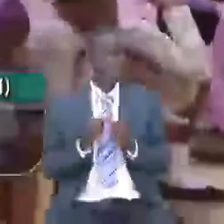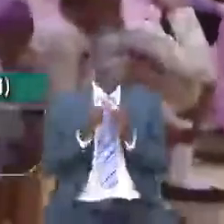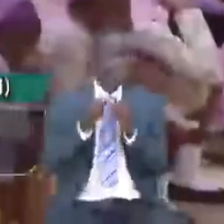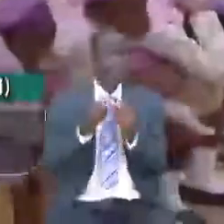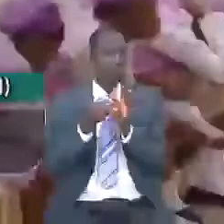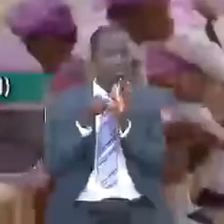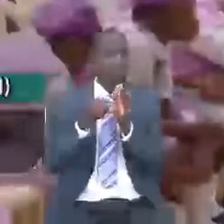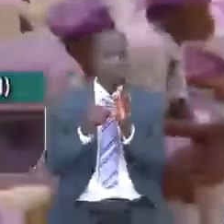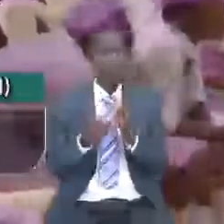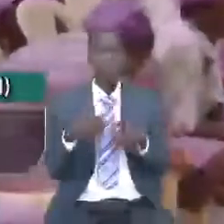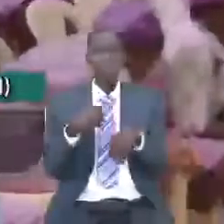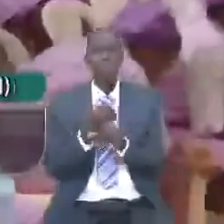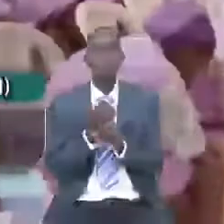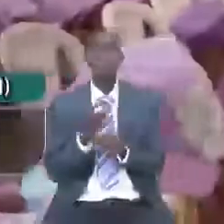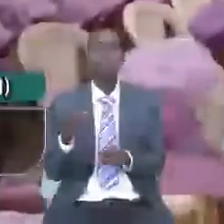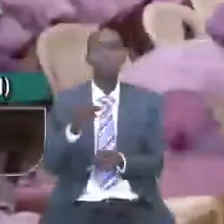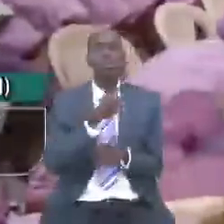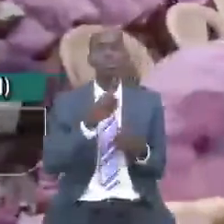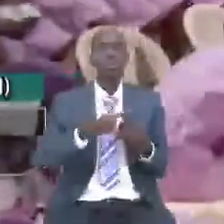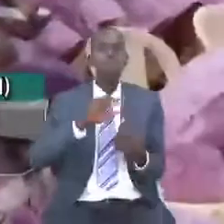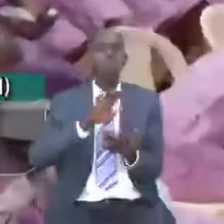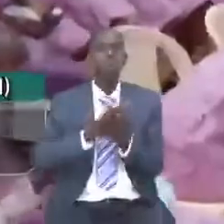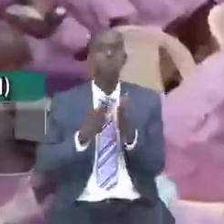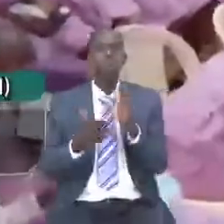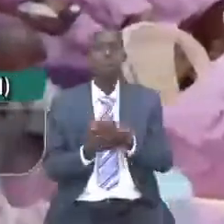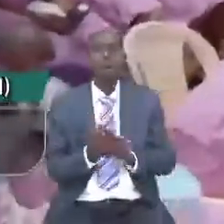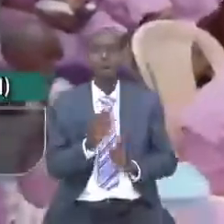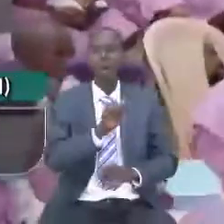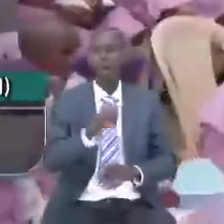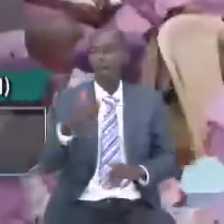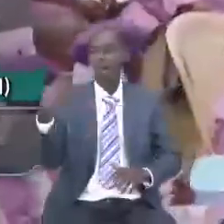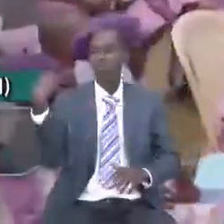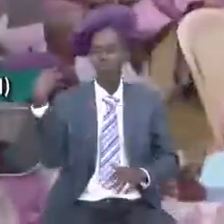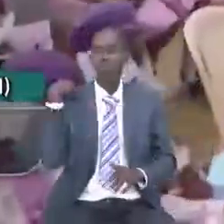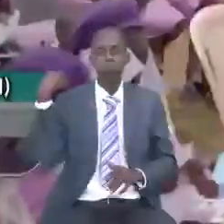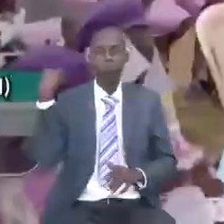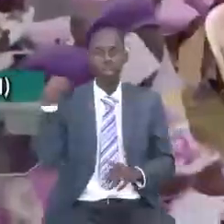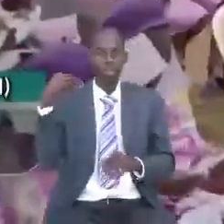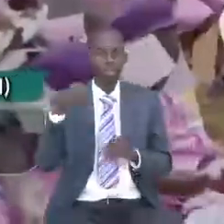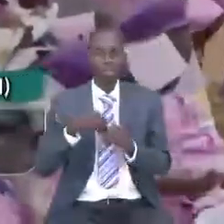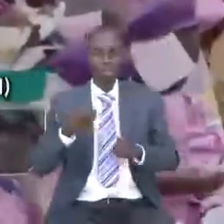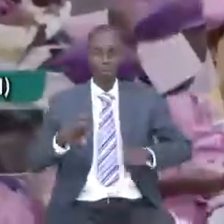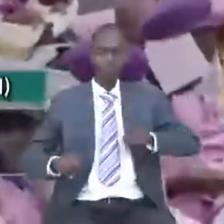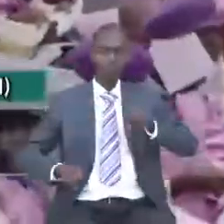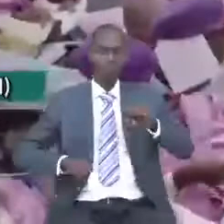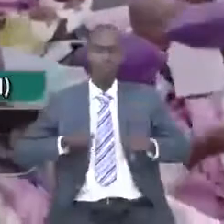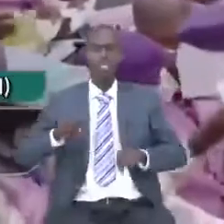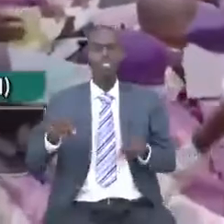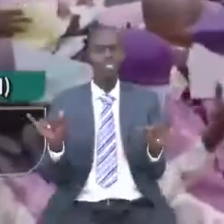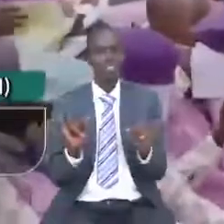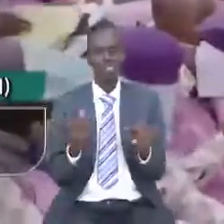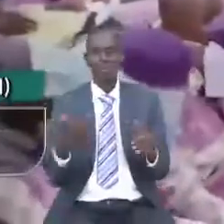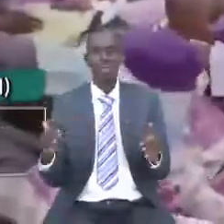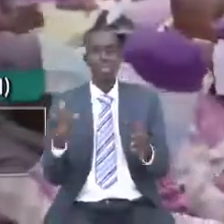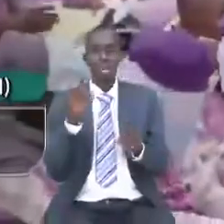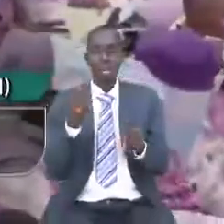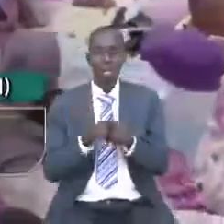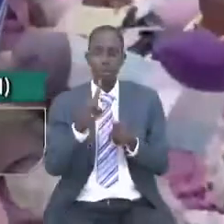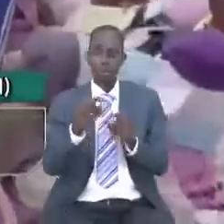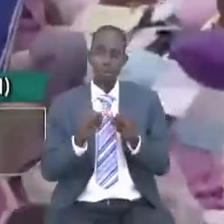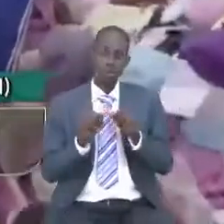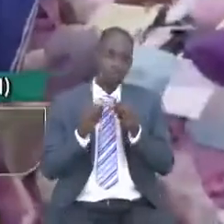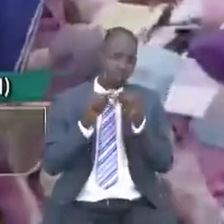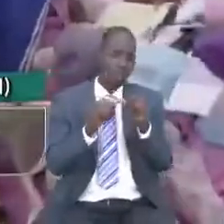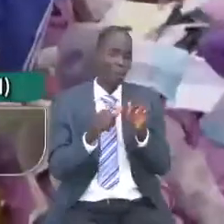you to master the difficulties and the challenges of